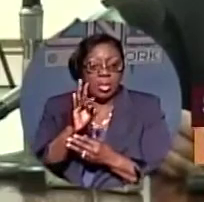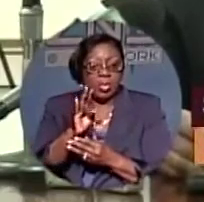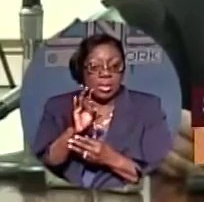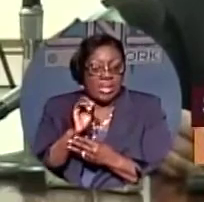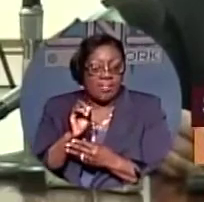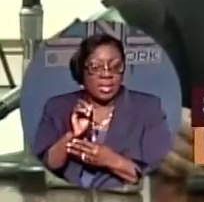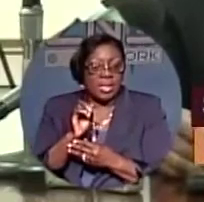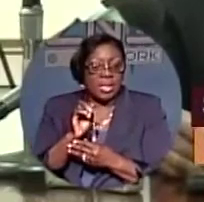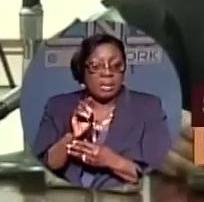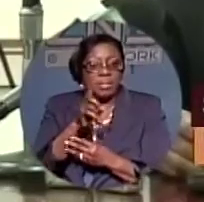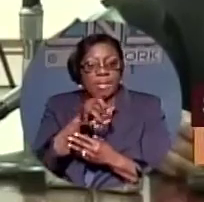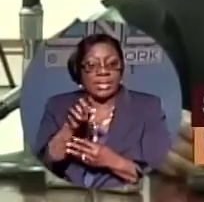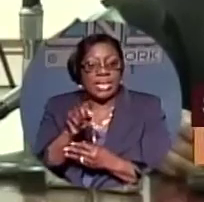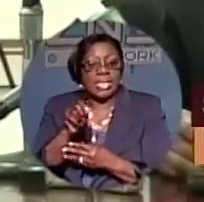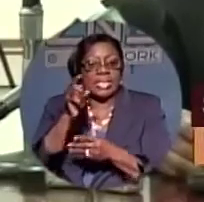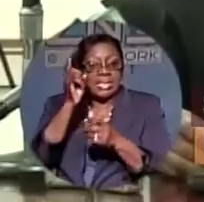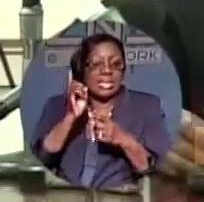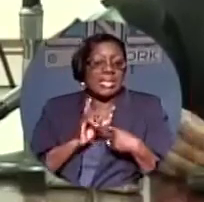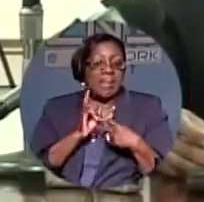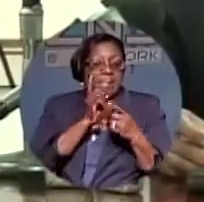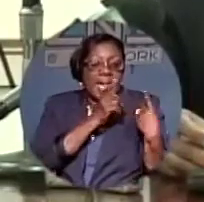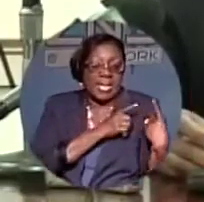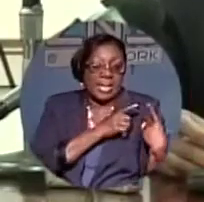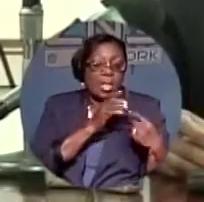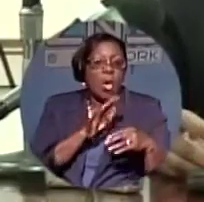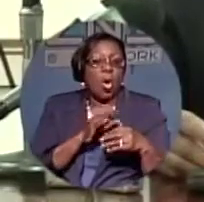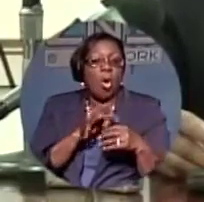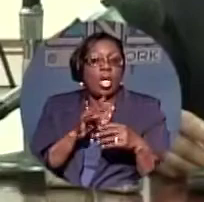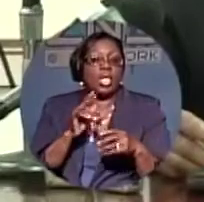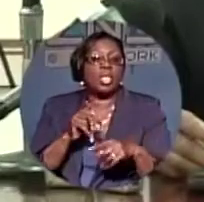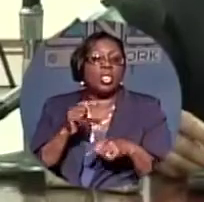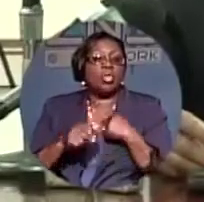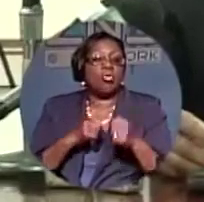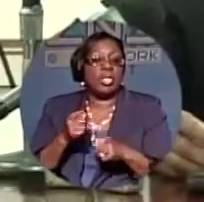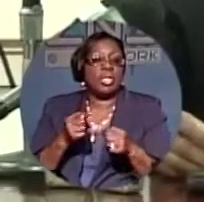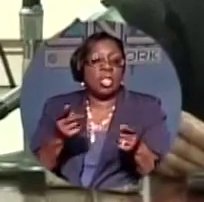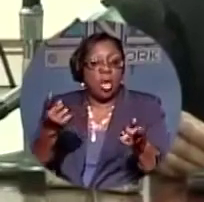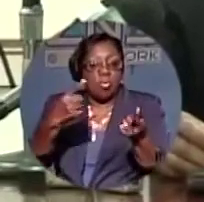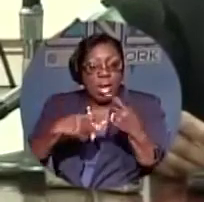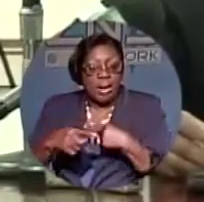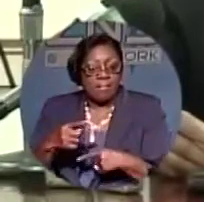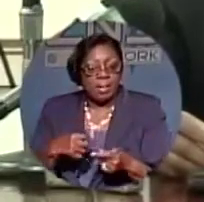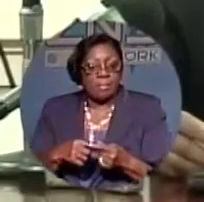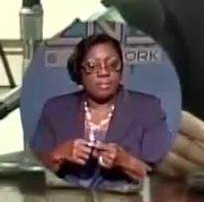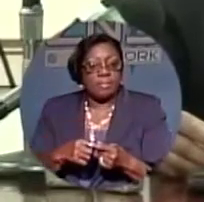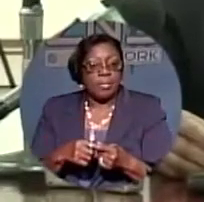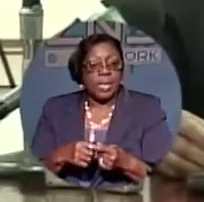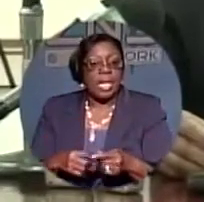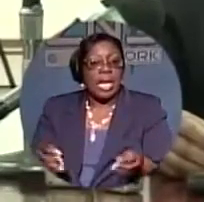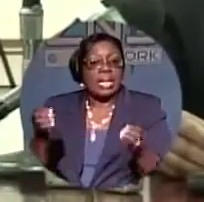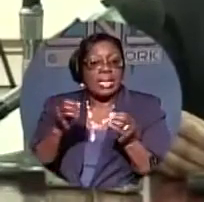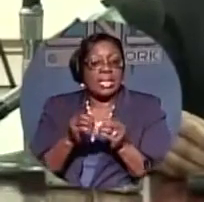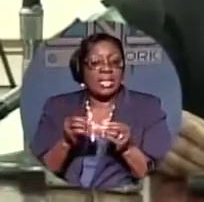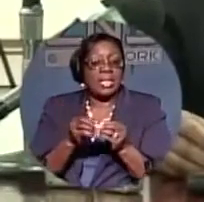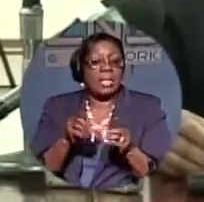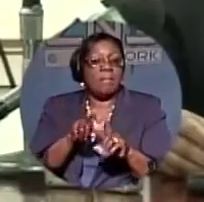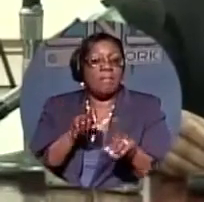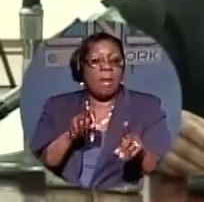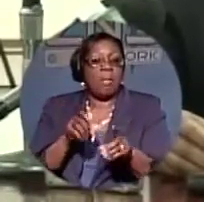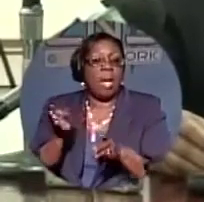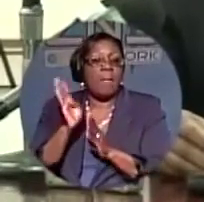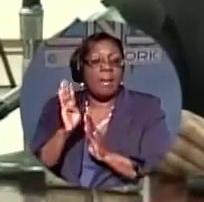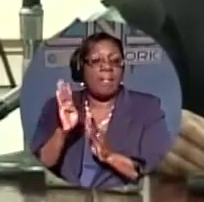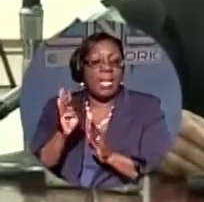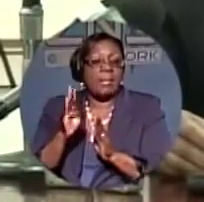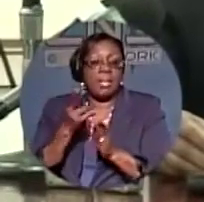on tourist arrivals and travel by business persons. And additionally, from a